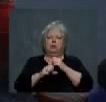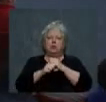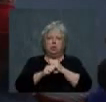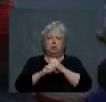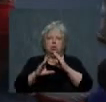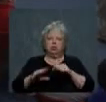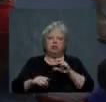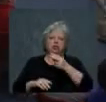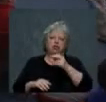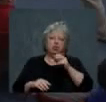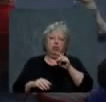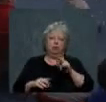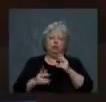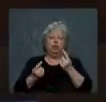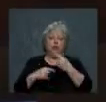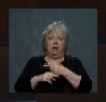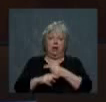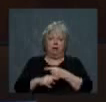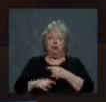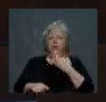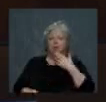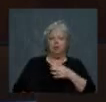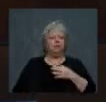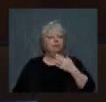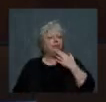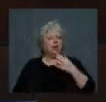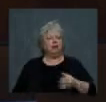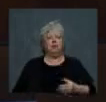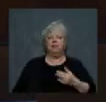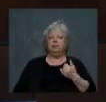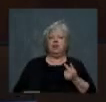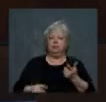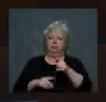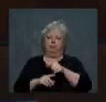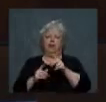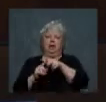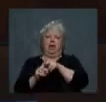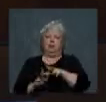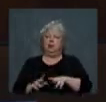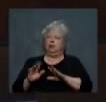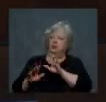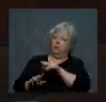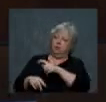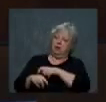Thank you, Mr. Busby. Okay, the applicant, now your time's back up to you.